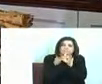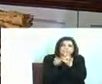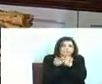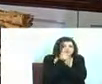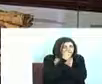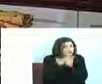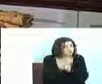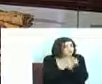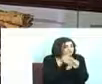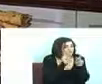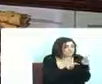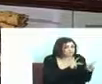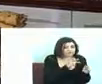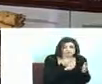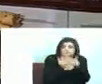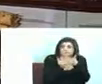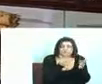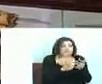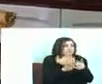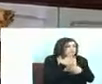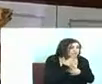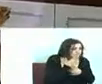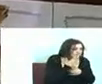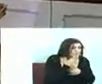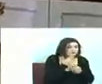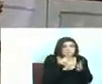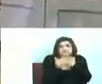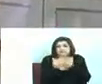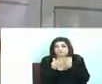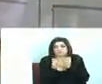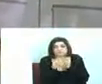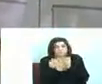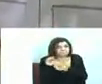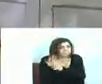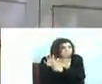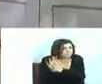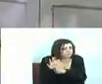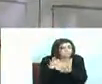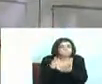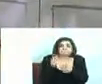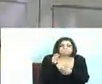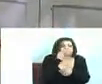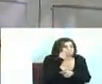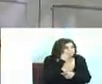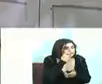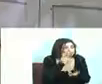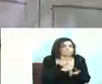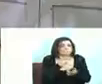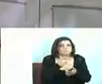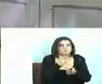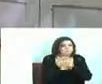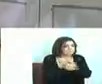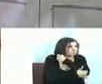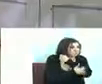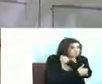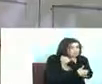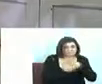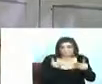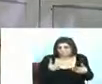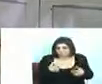regardless of color, regardless of orientation, regardless of nationality, regardless of body